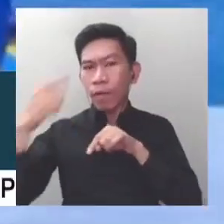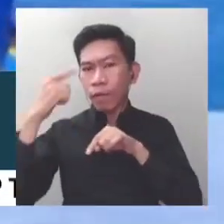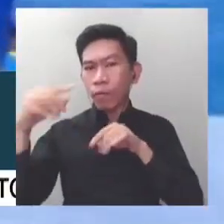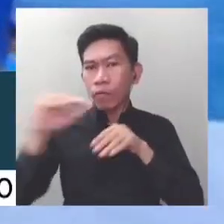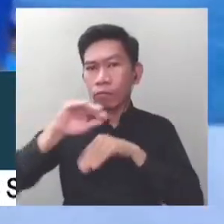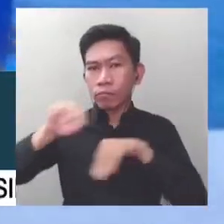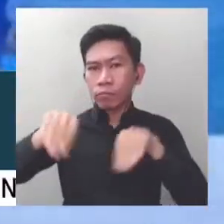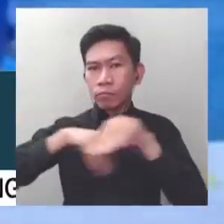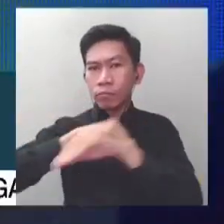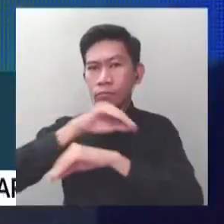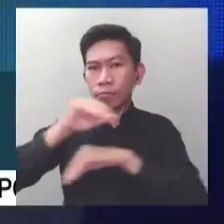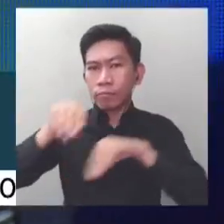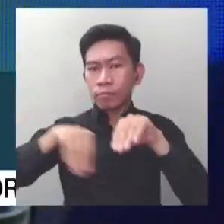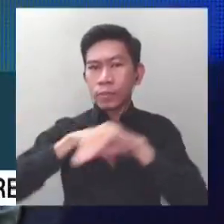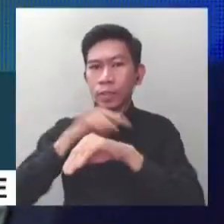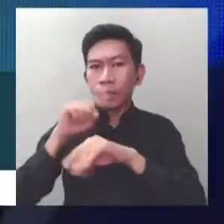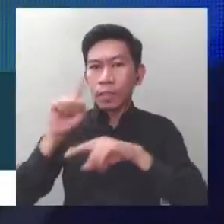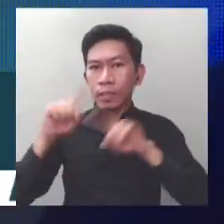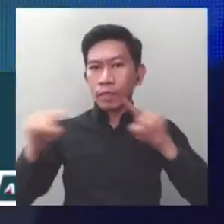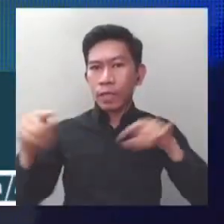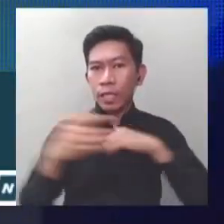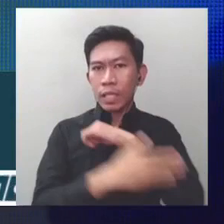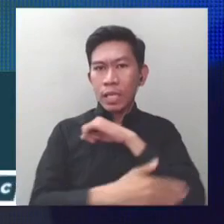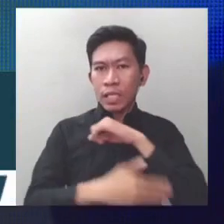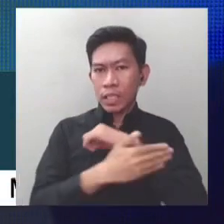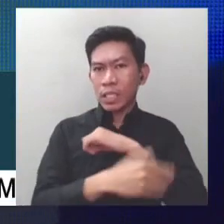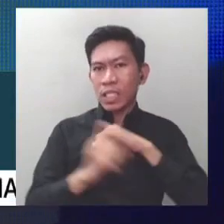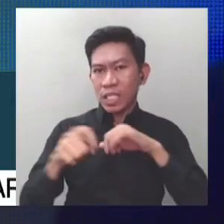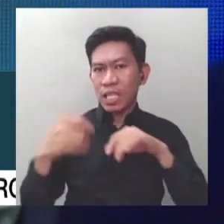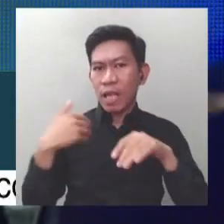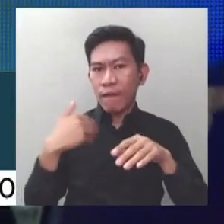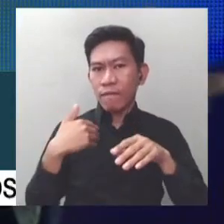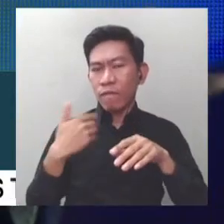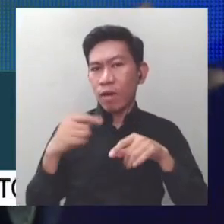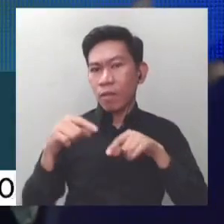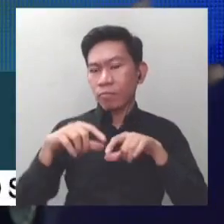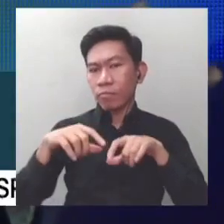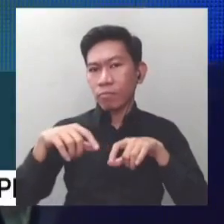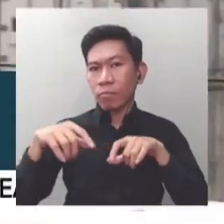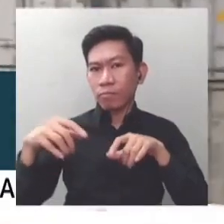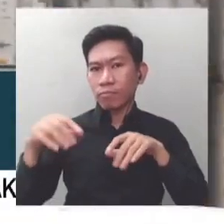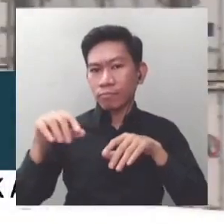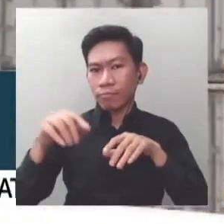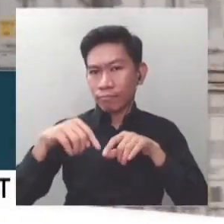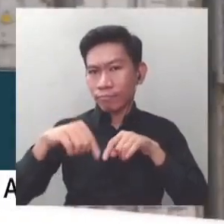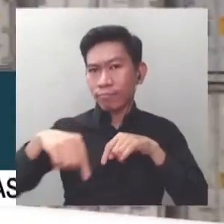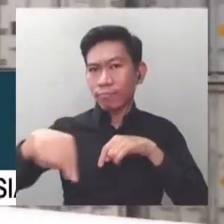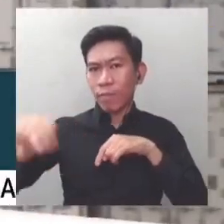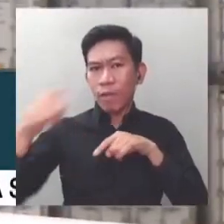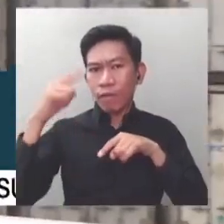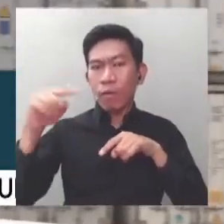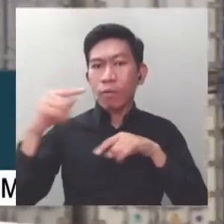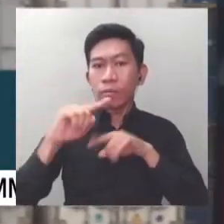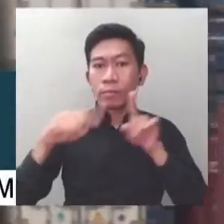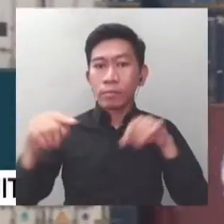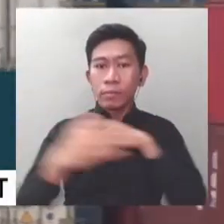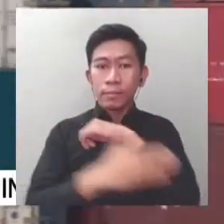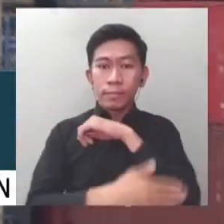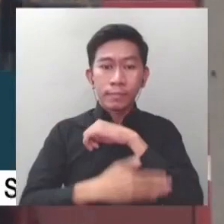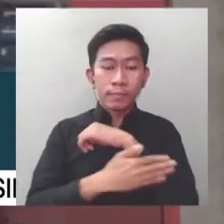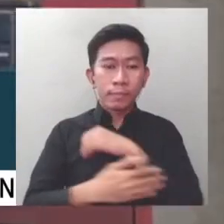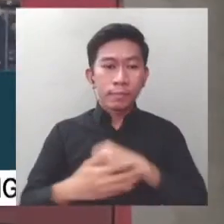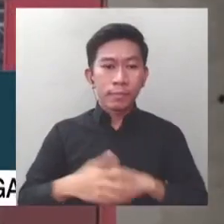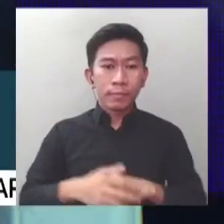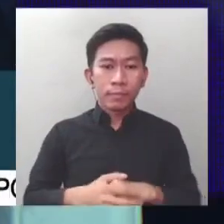member countries. Philippine Chamber of Commerce and Industry President George Barcelon said the route would greatly reduce